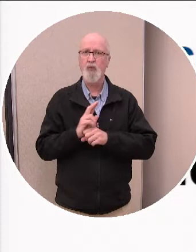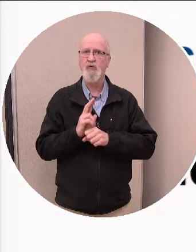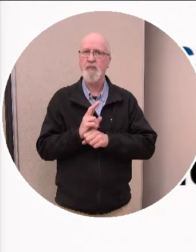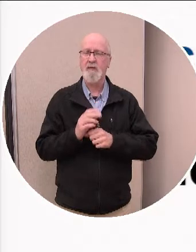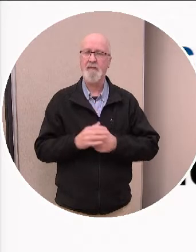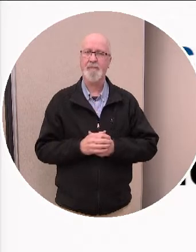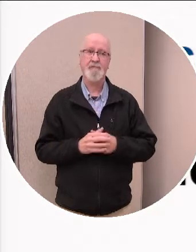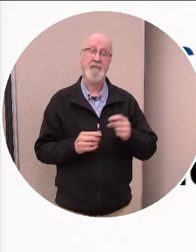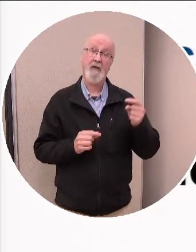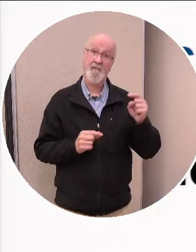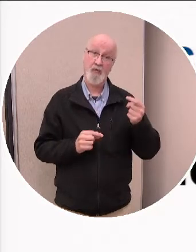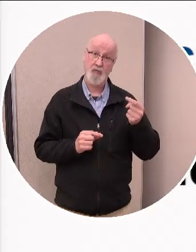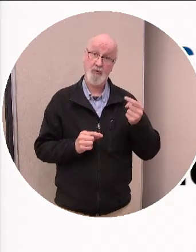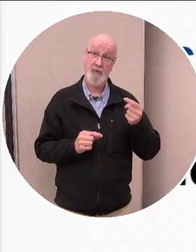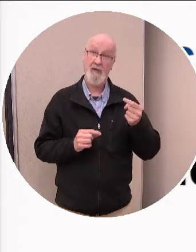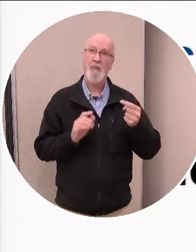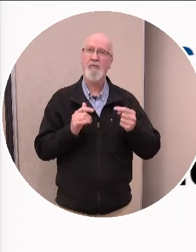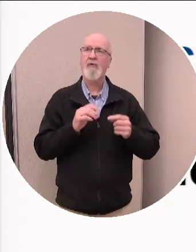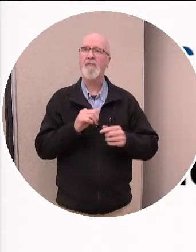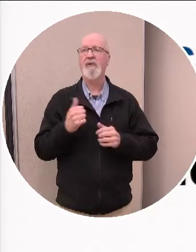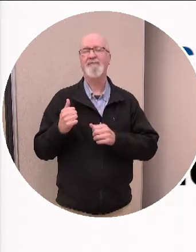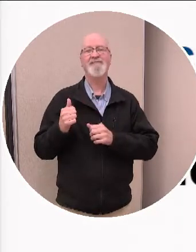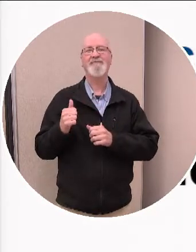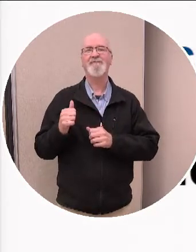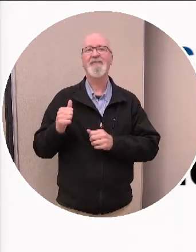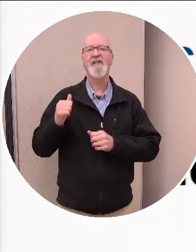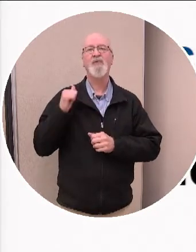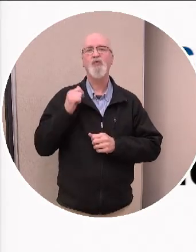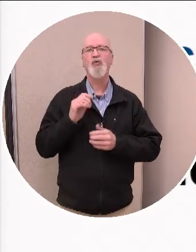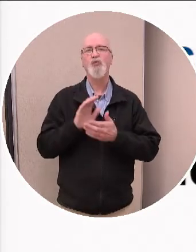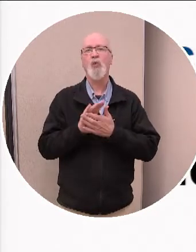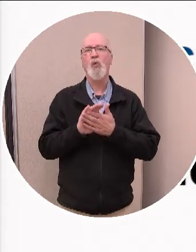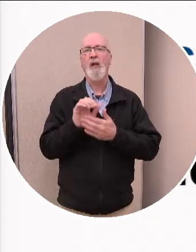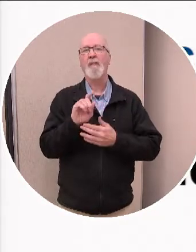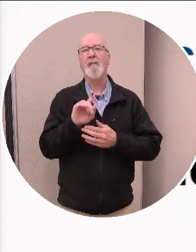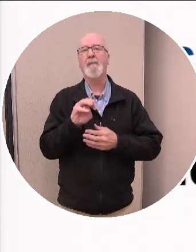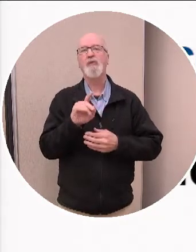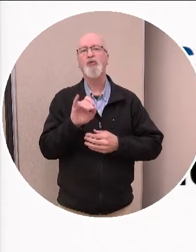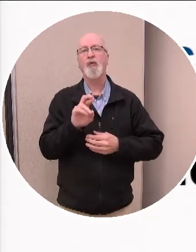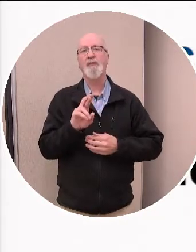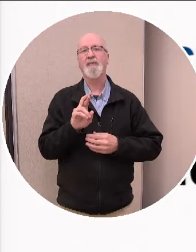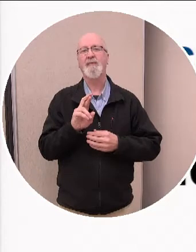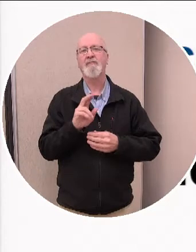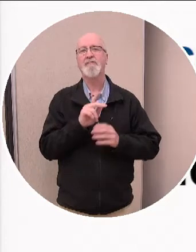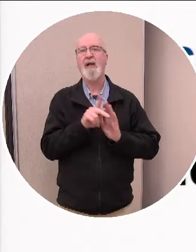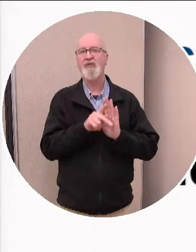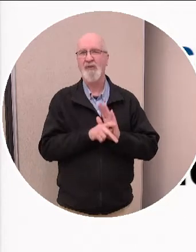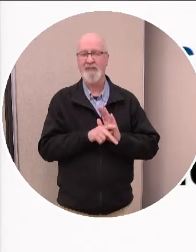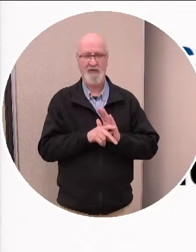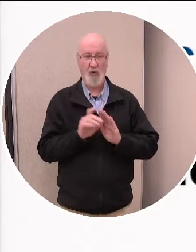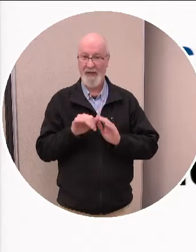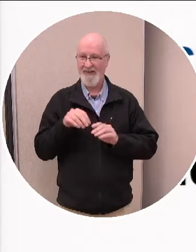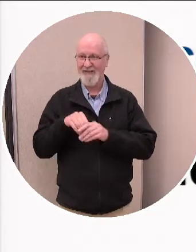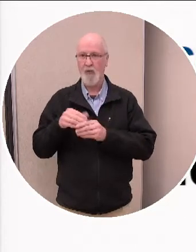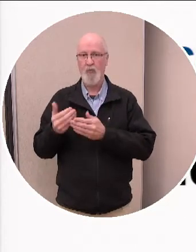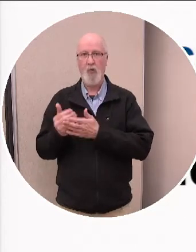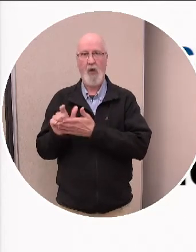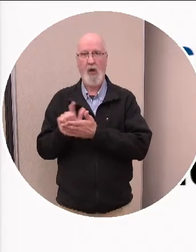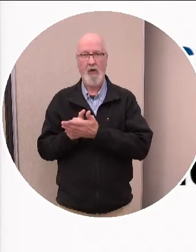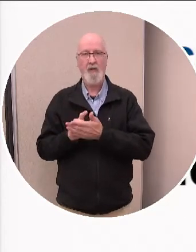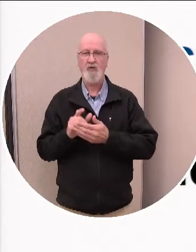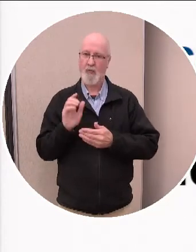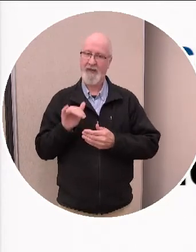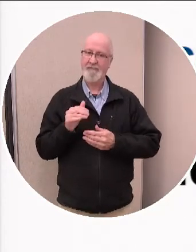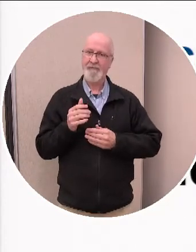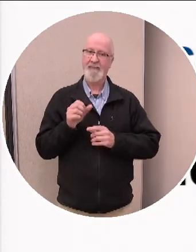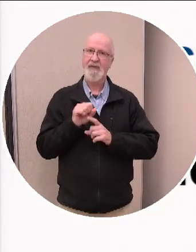The first is the refusal of school admission policy, which reflects what's in the new legislation. This addresses situations